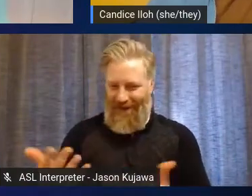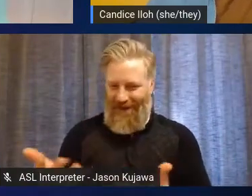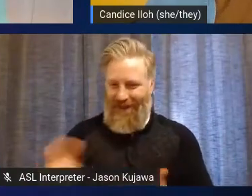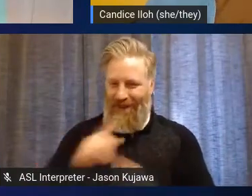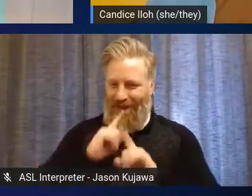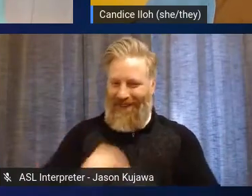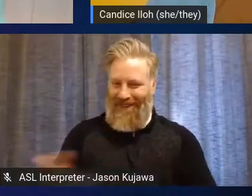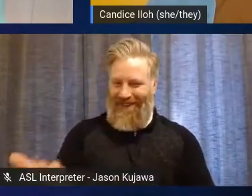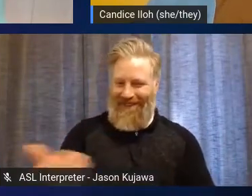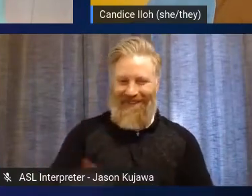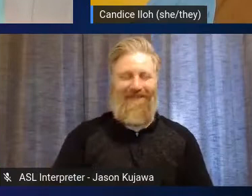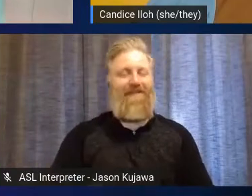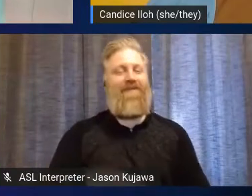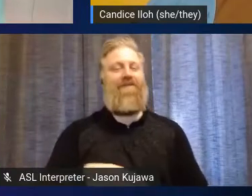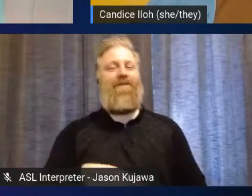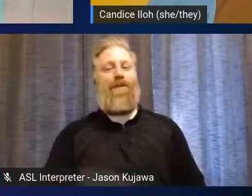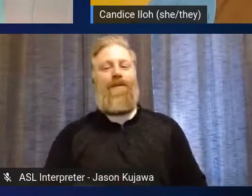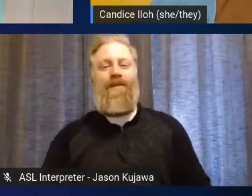I mean,